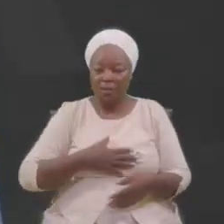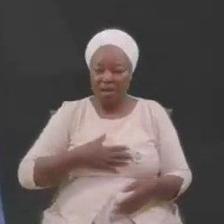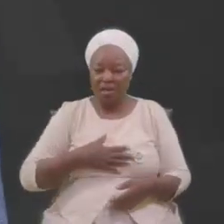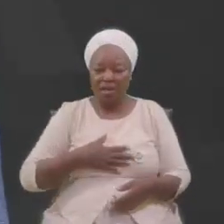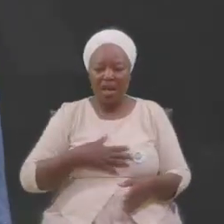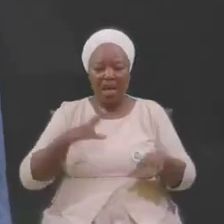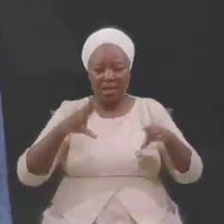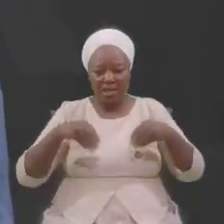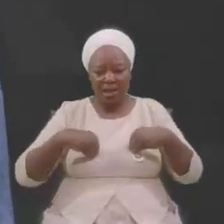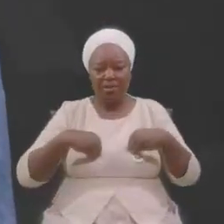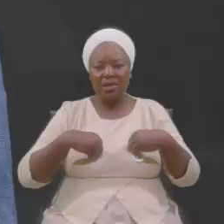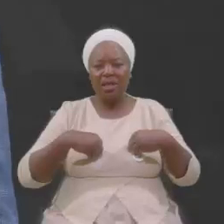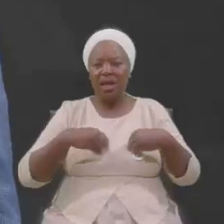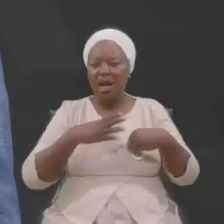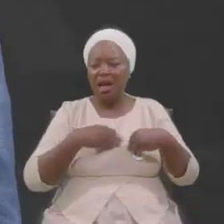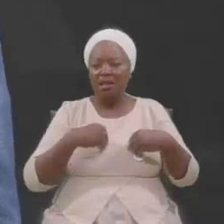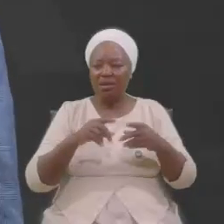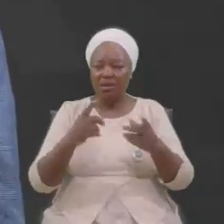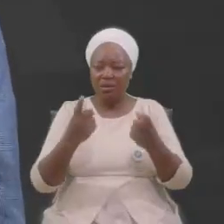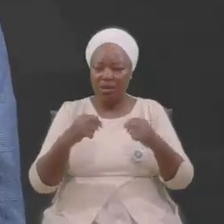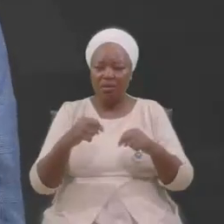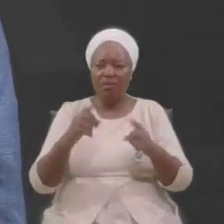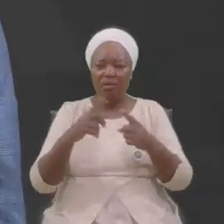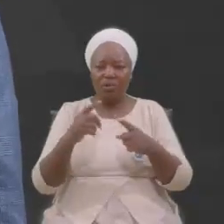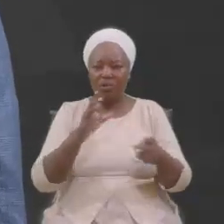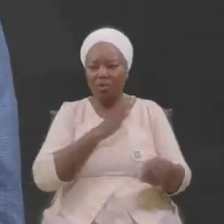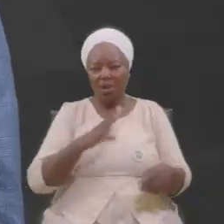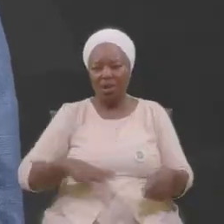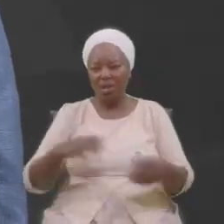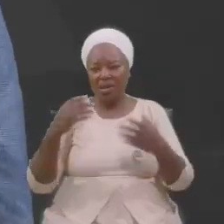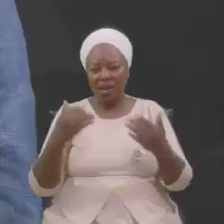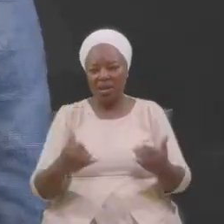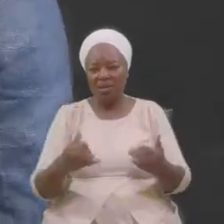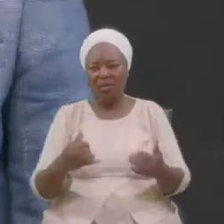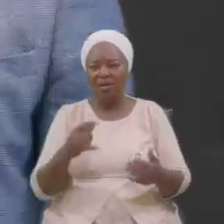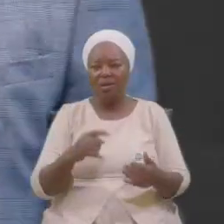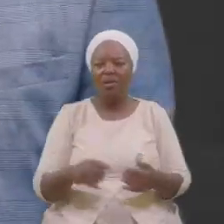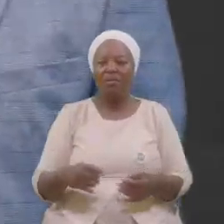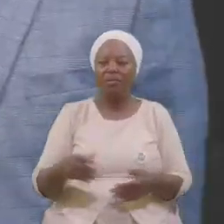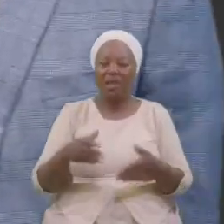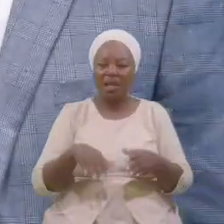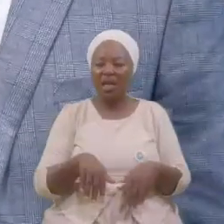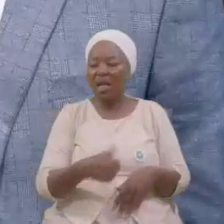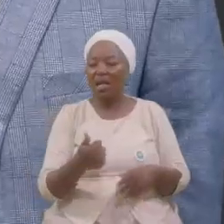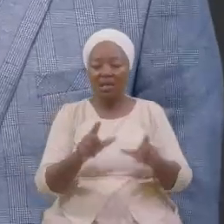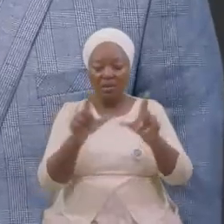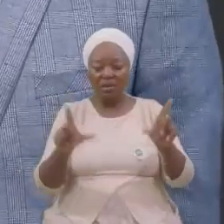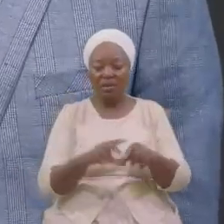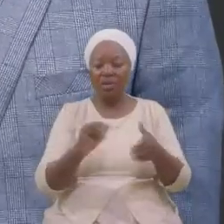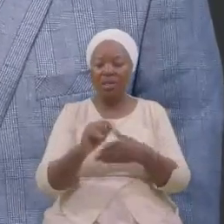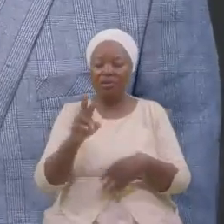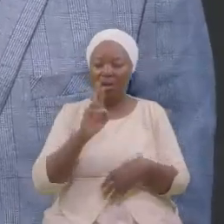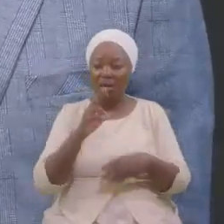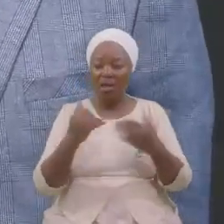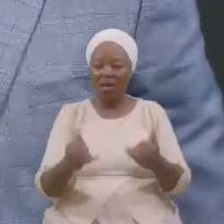prayer, you raise up your hand, you stand up. Any location where you are,